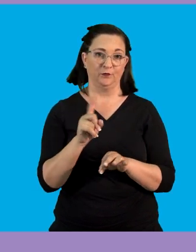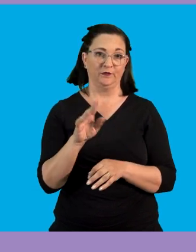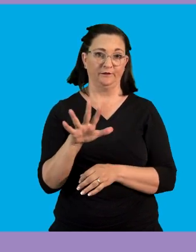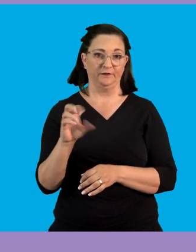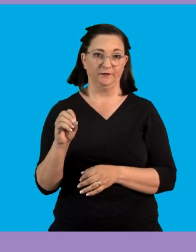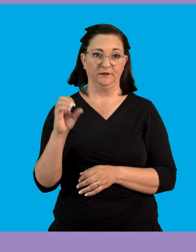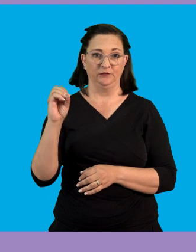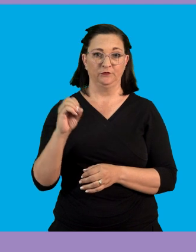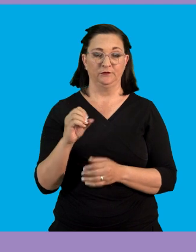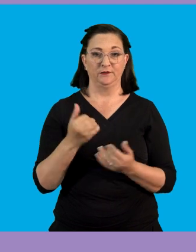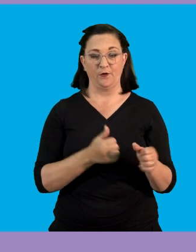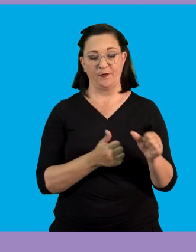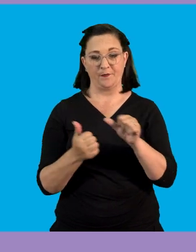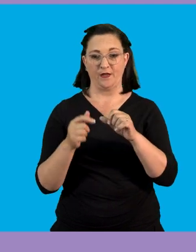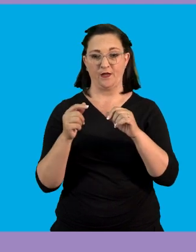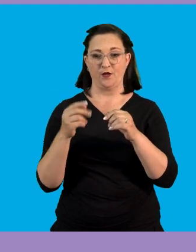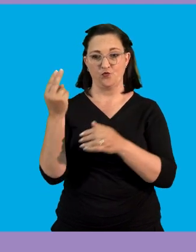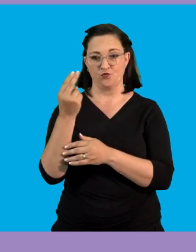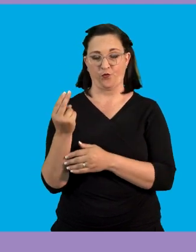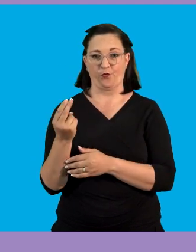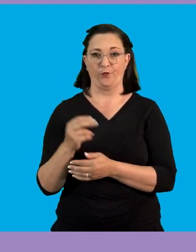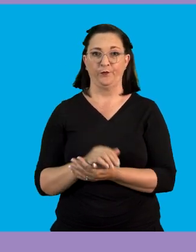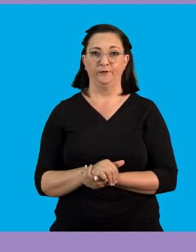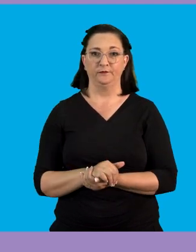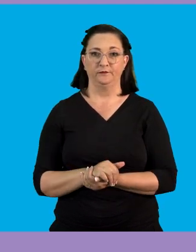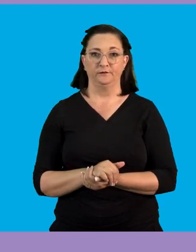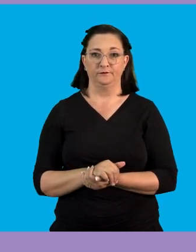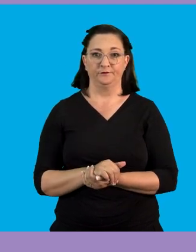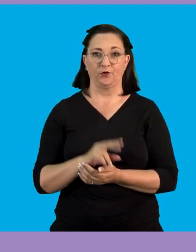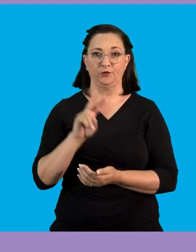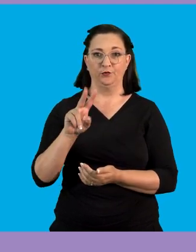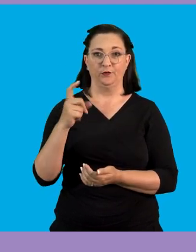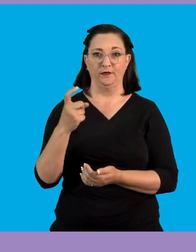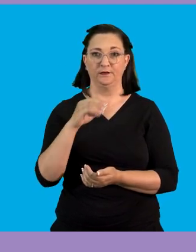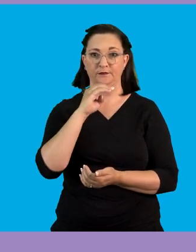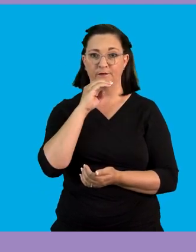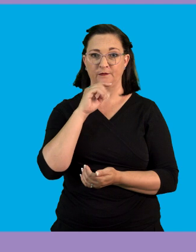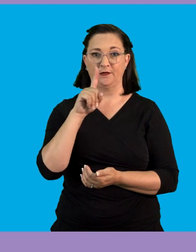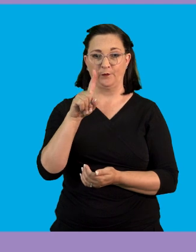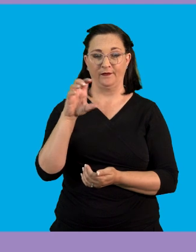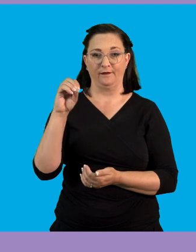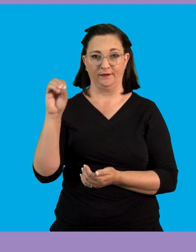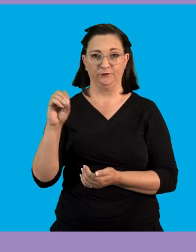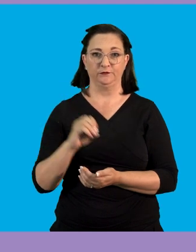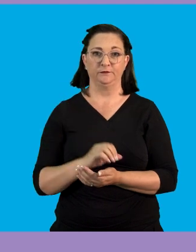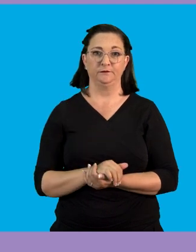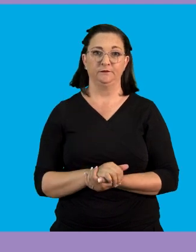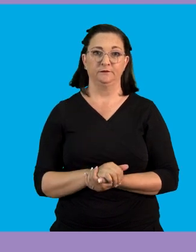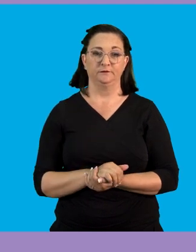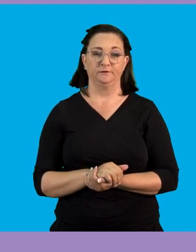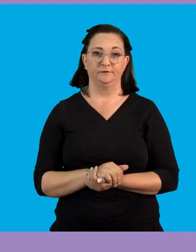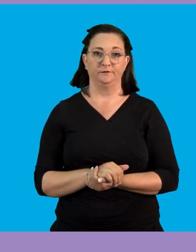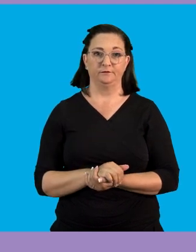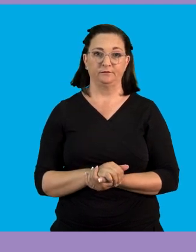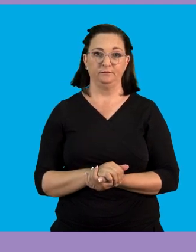x is 50 degrees. Go back to the diagram. 2x means that it's 2 times 50, which is